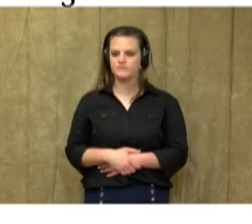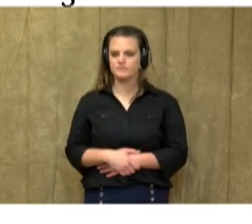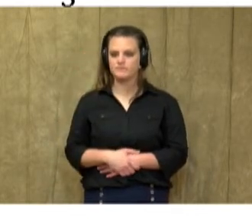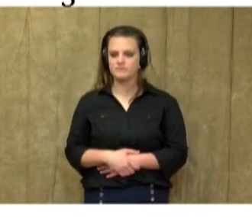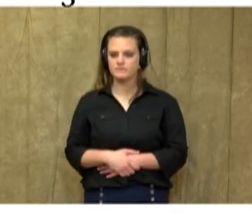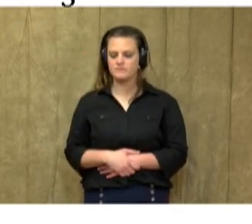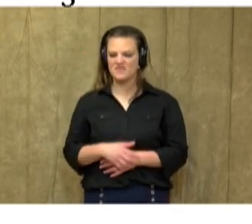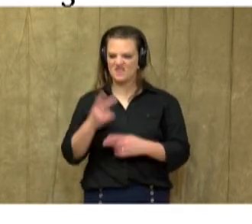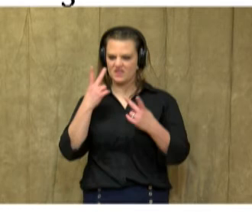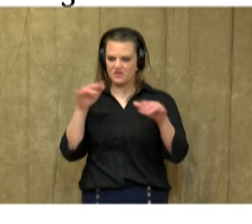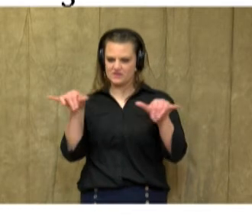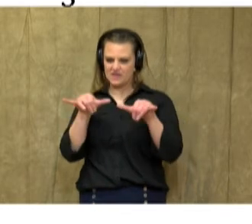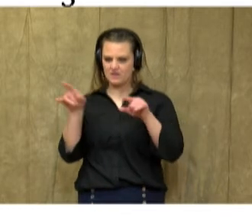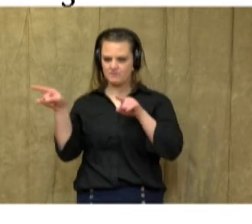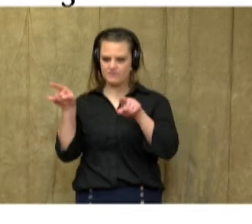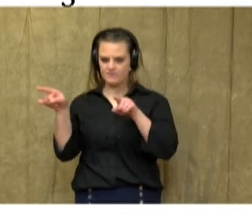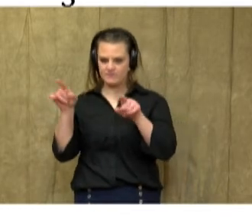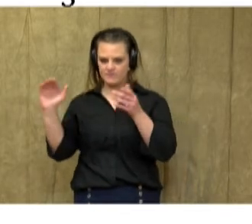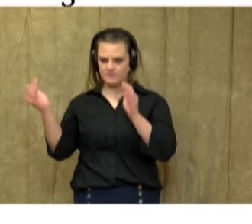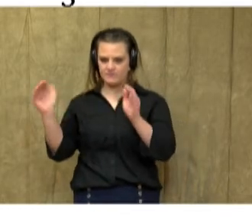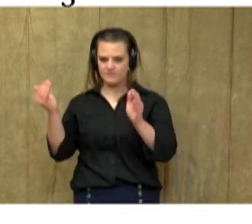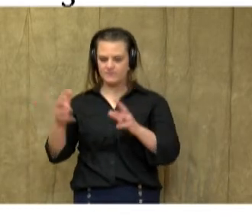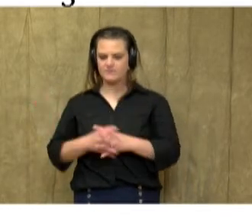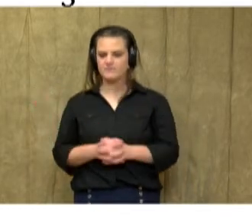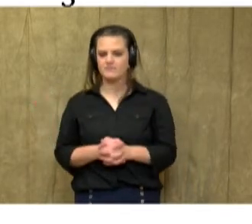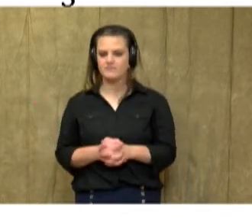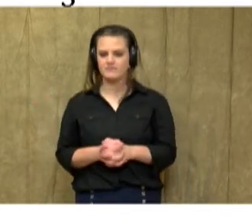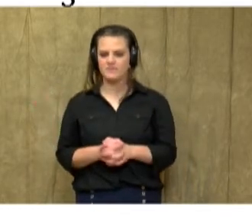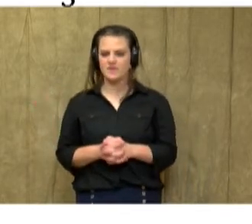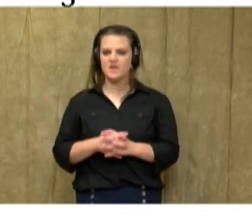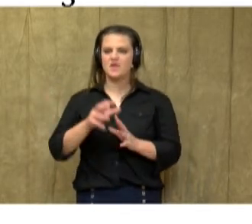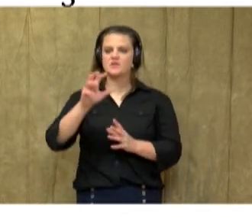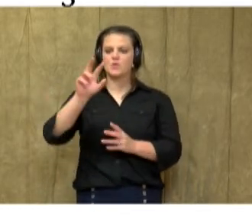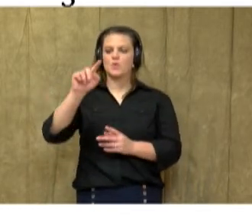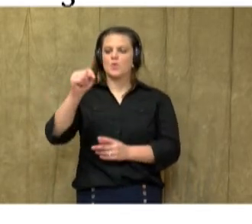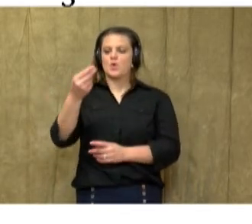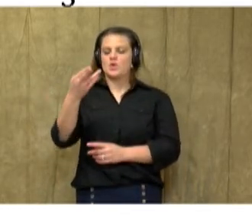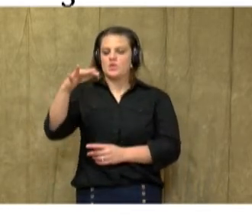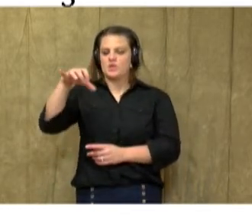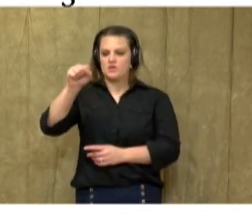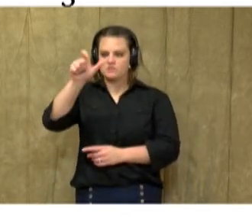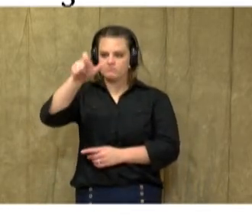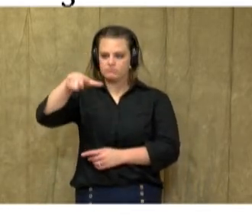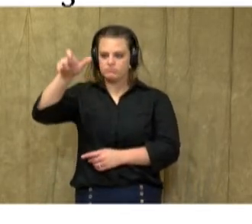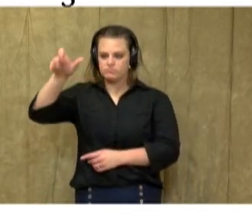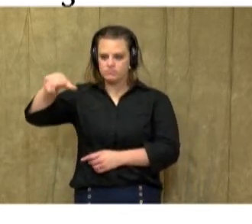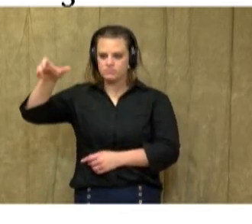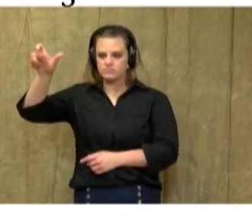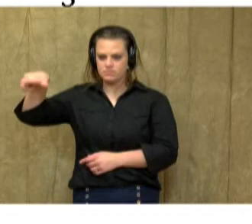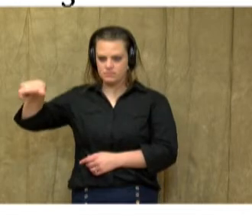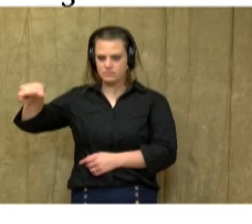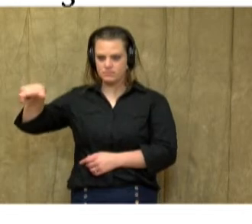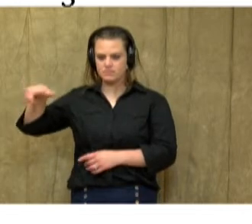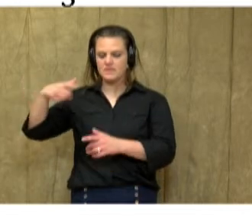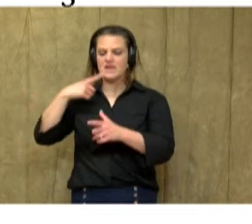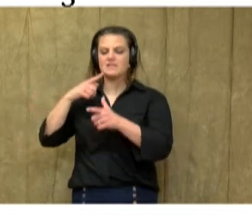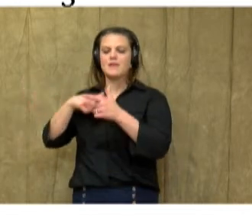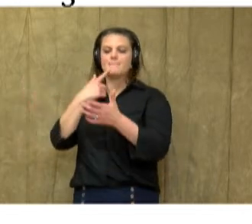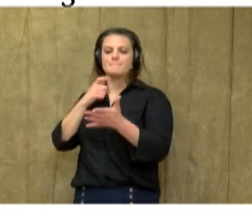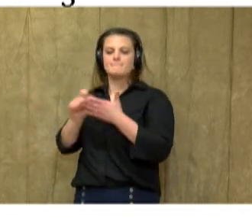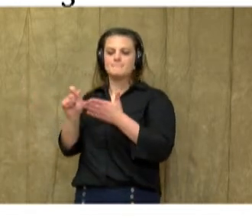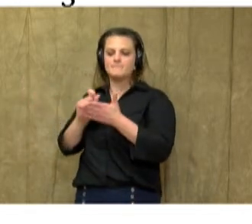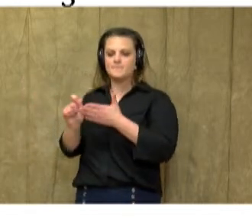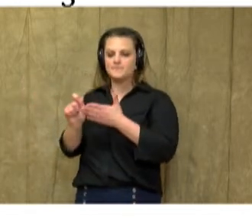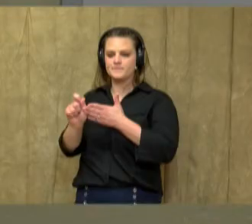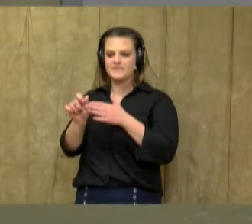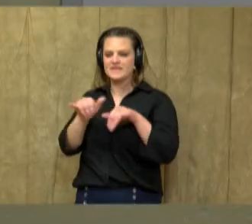Now they look the same, don't they? So I went thirds going down, and then I take my pencil and I use